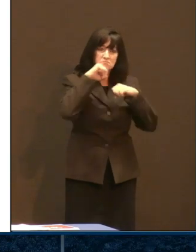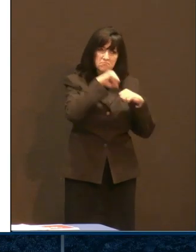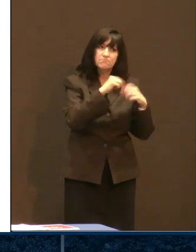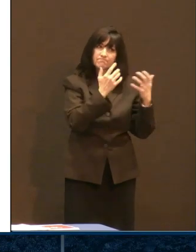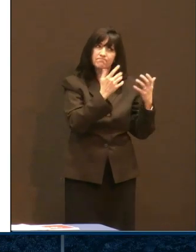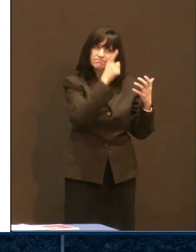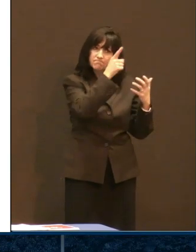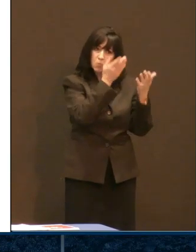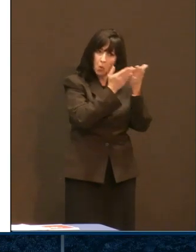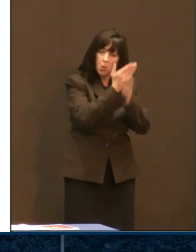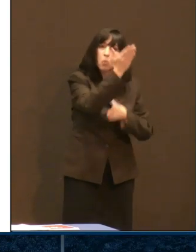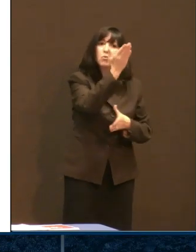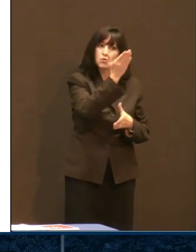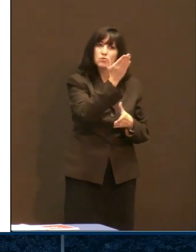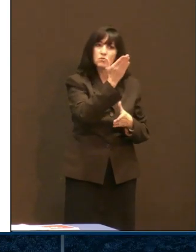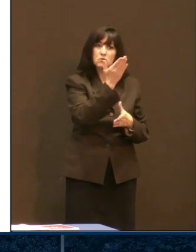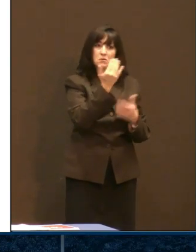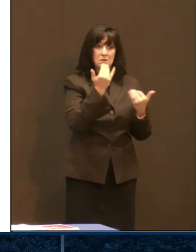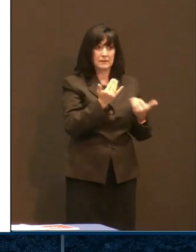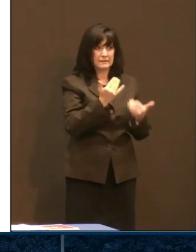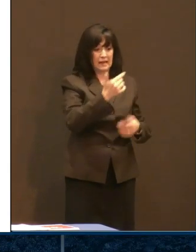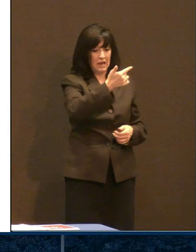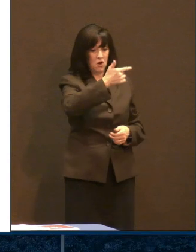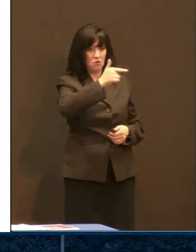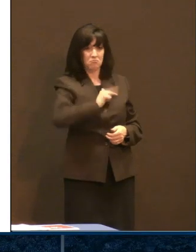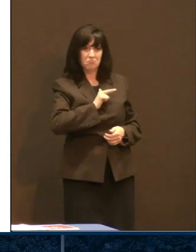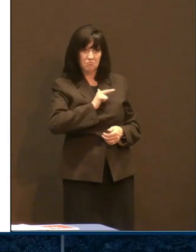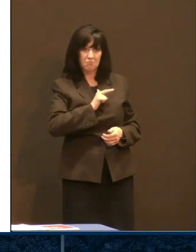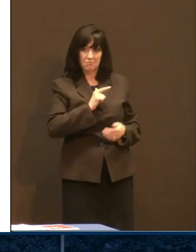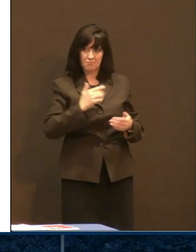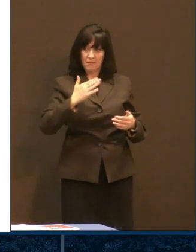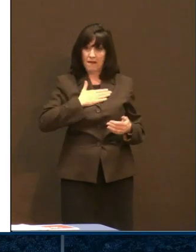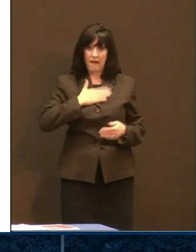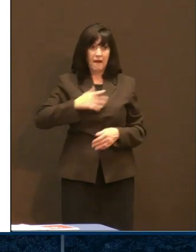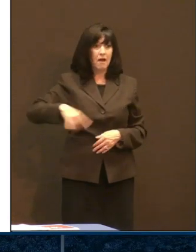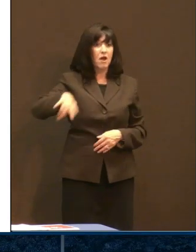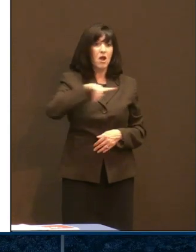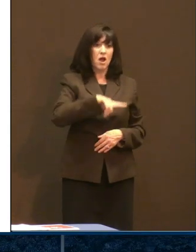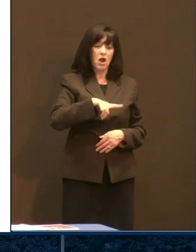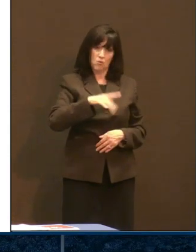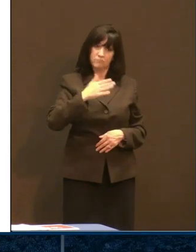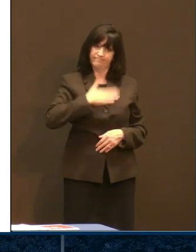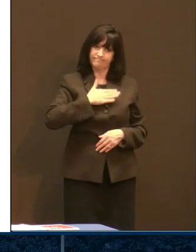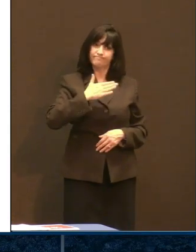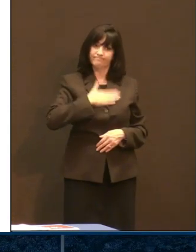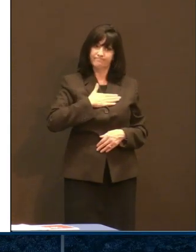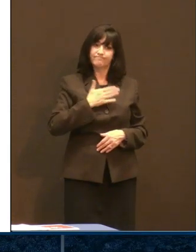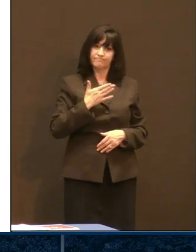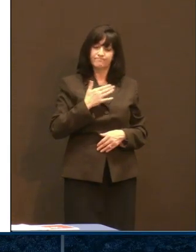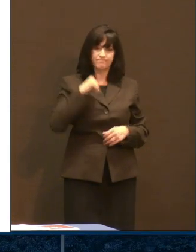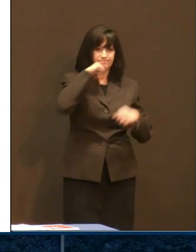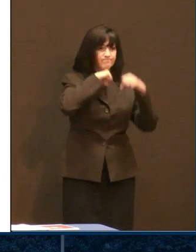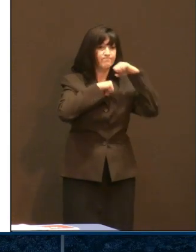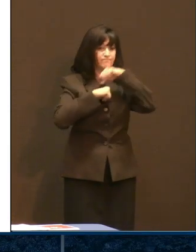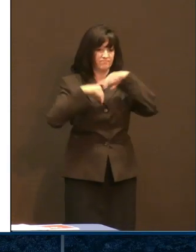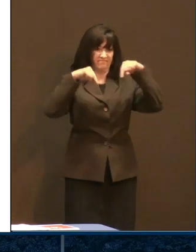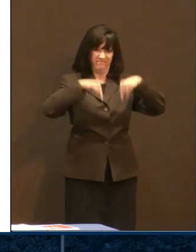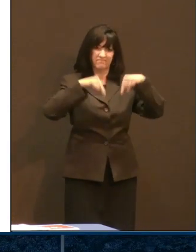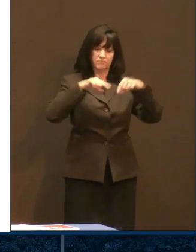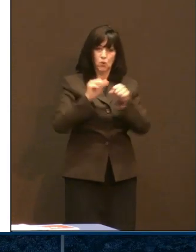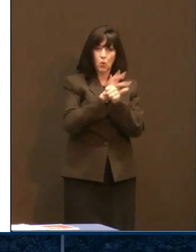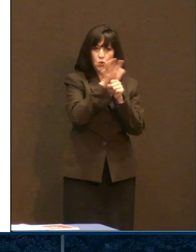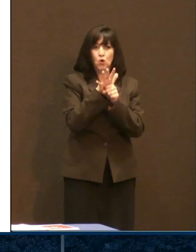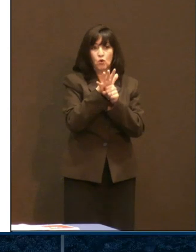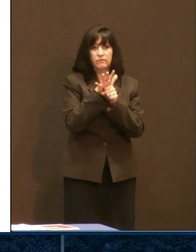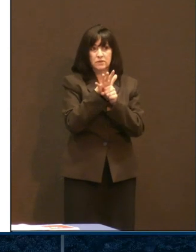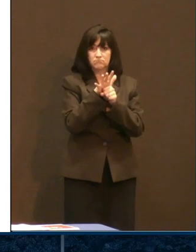of this time and of this generation, and we'll be measured by it with history as to how we